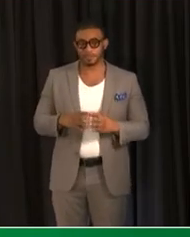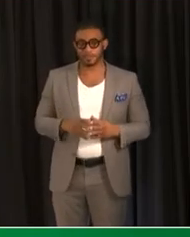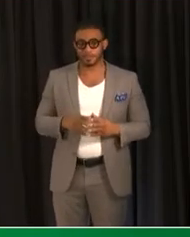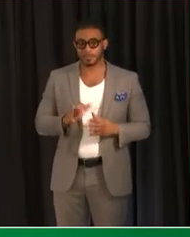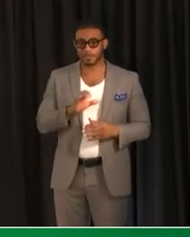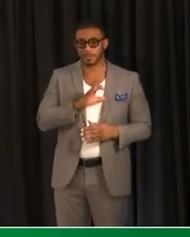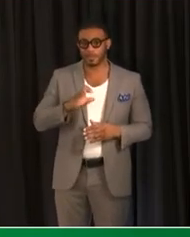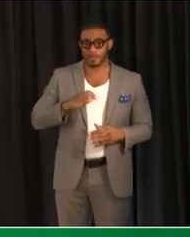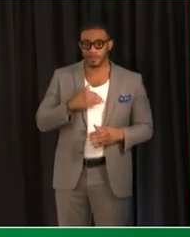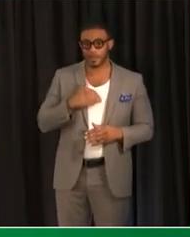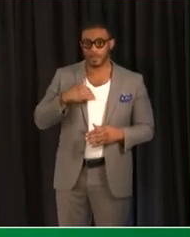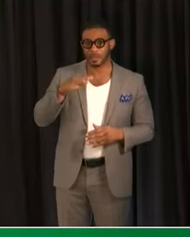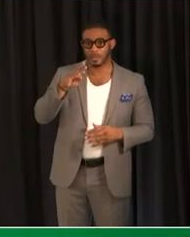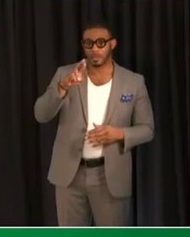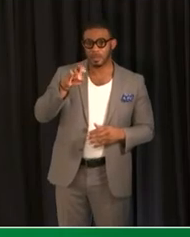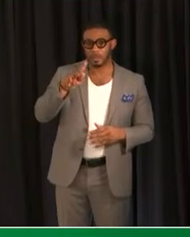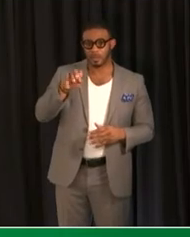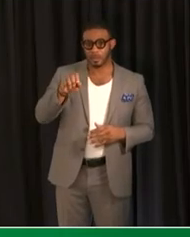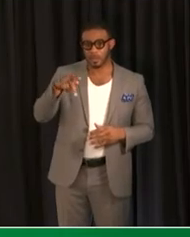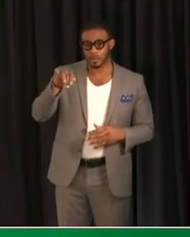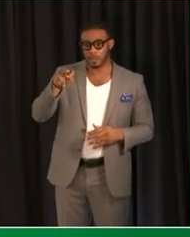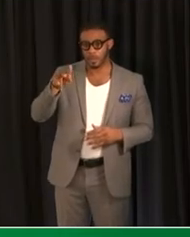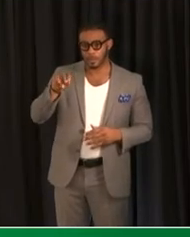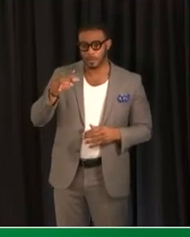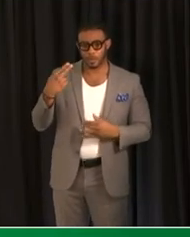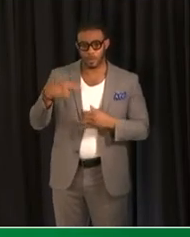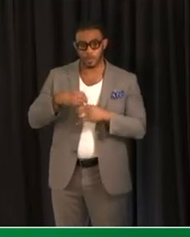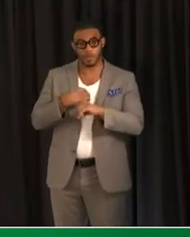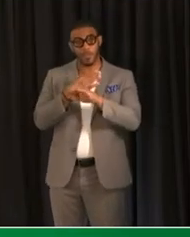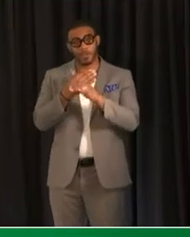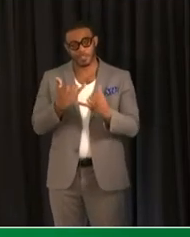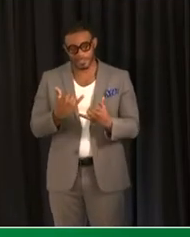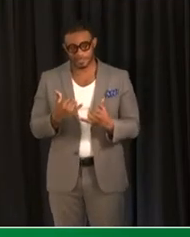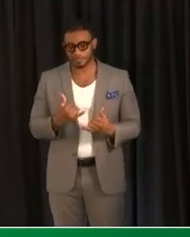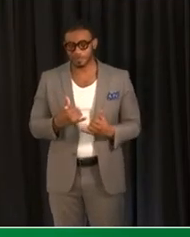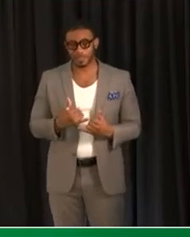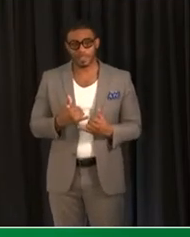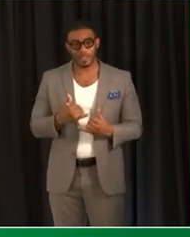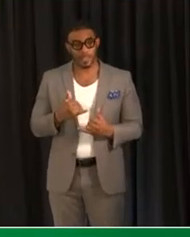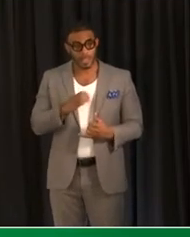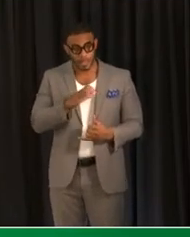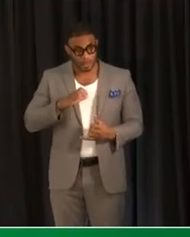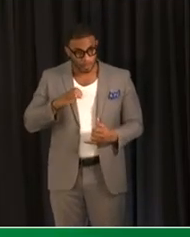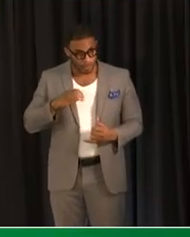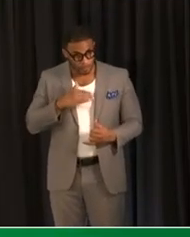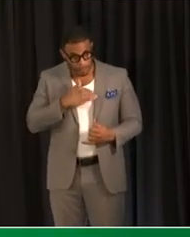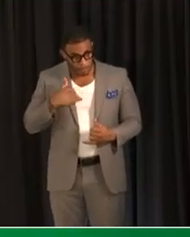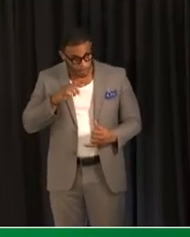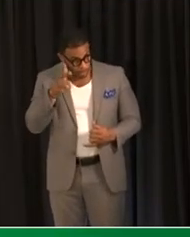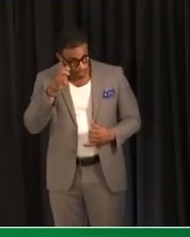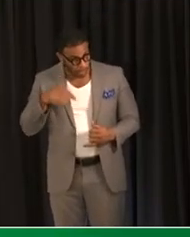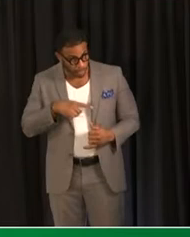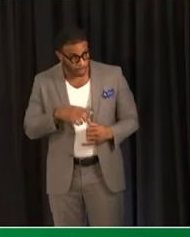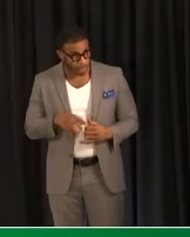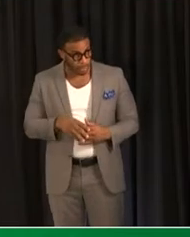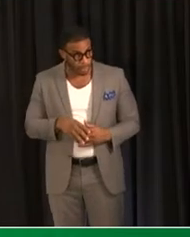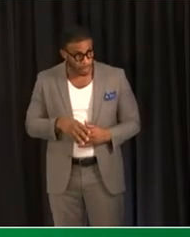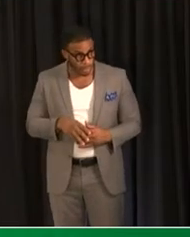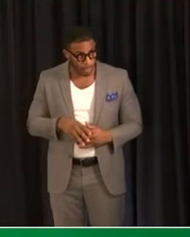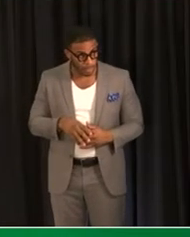the conversation. That's Councilmember Brooke Pinto, who joins us virtually today. Councilmember, can you hear us?